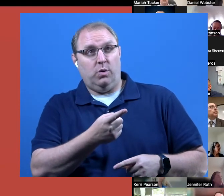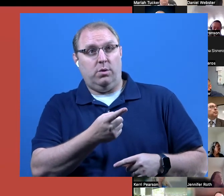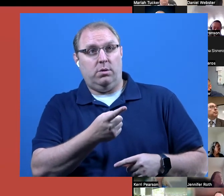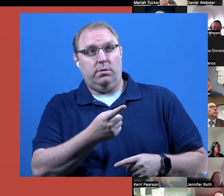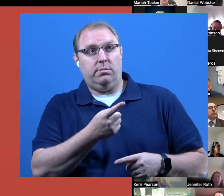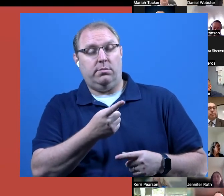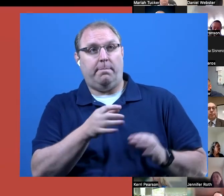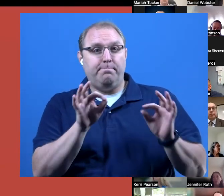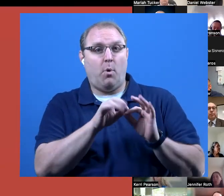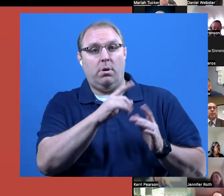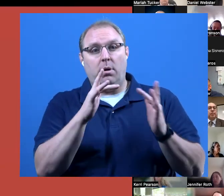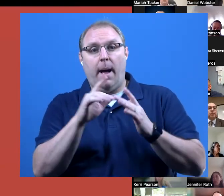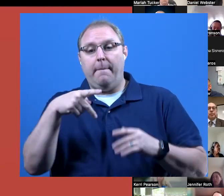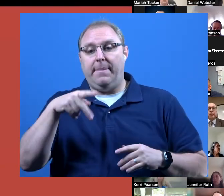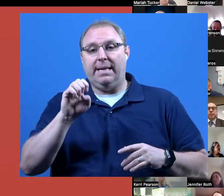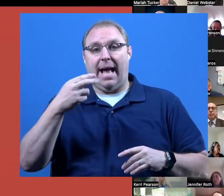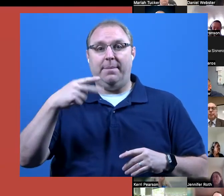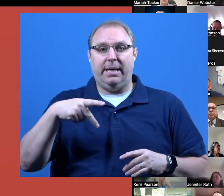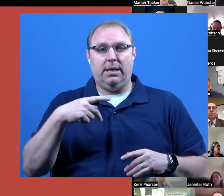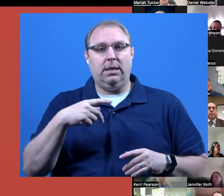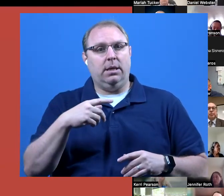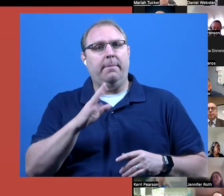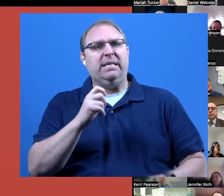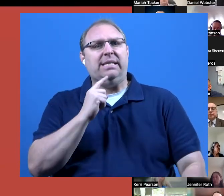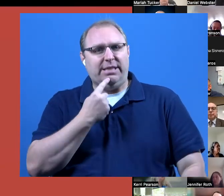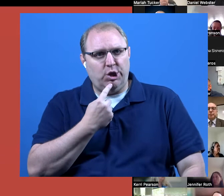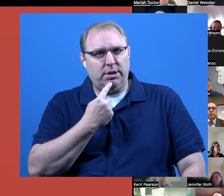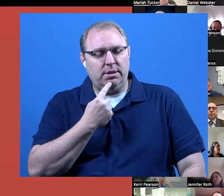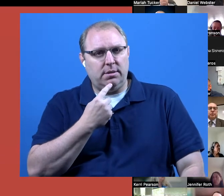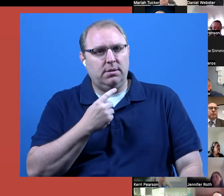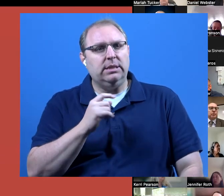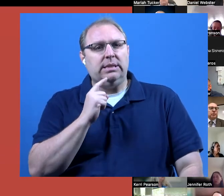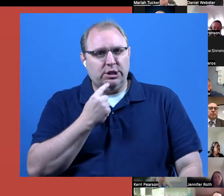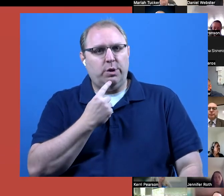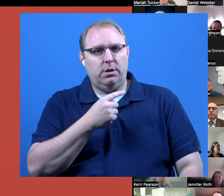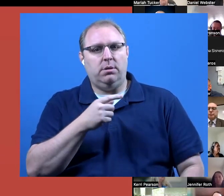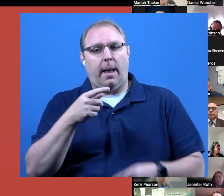for benefit. Any questions about LTD? We'll pause for a moment.